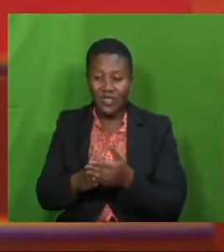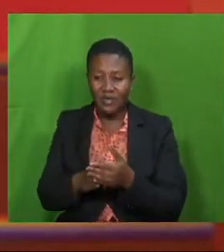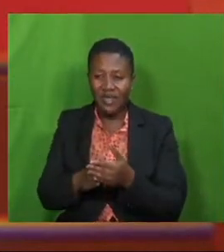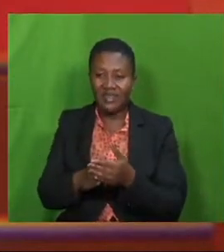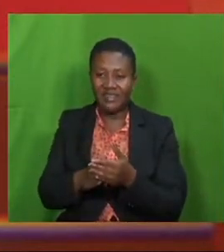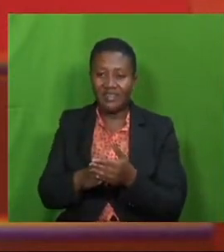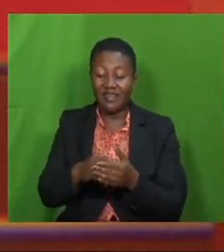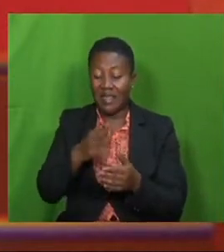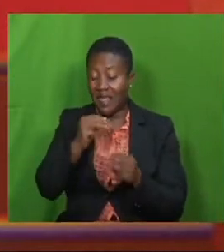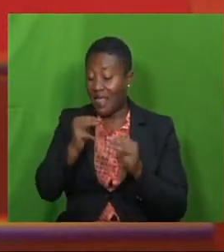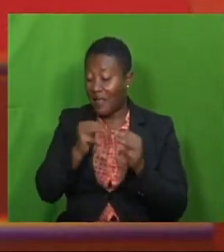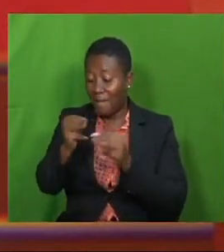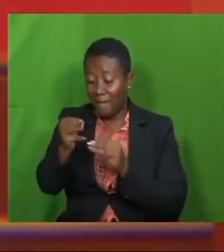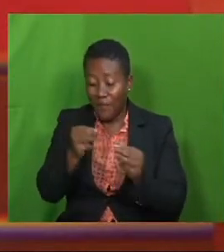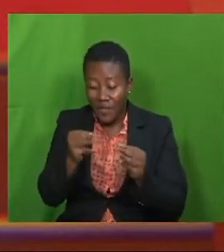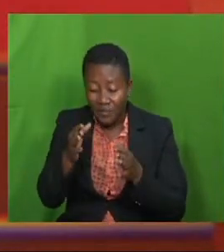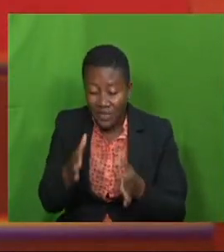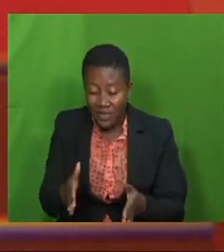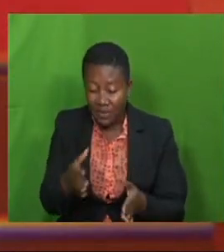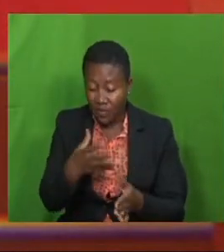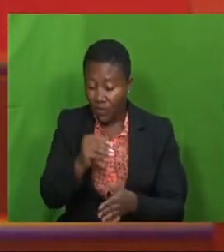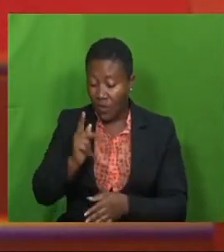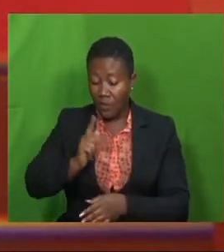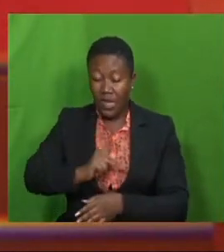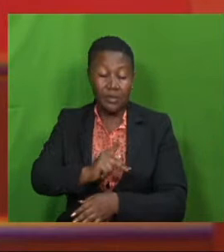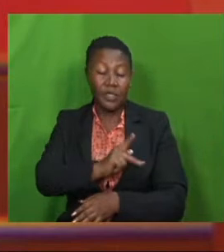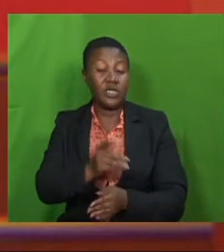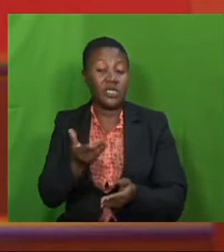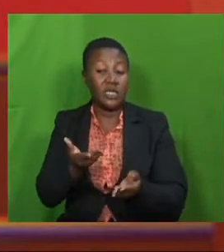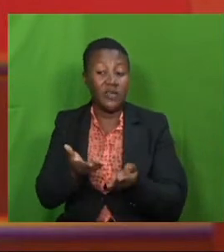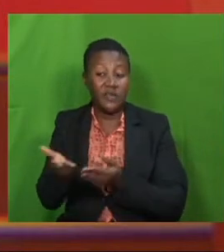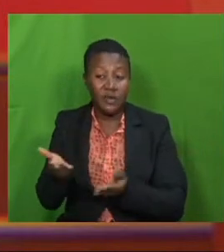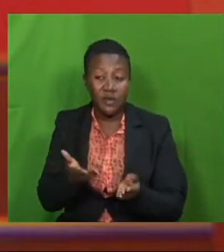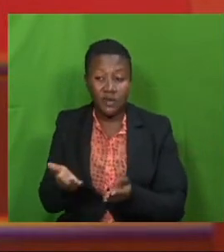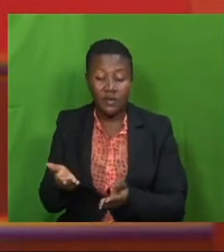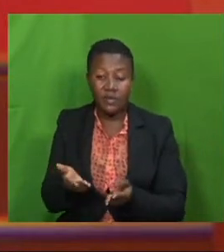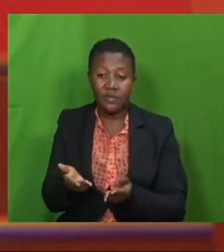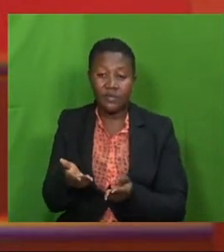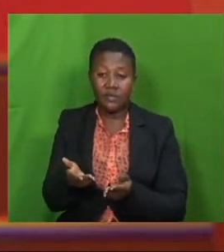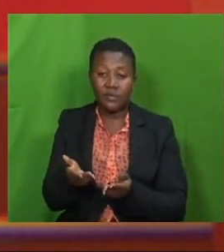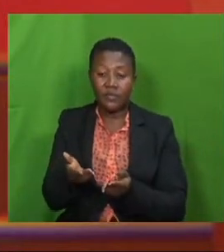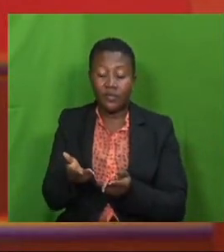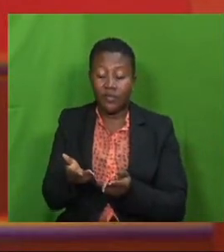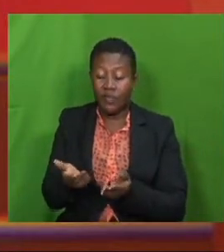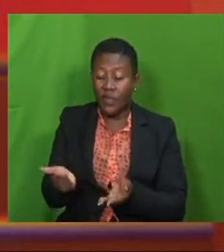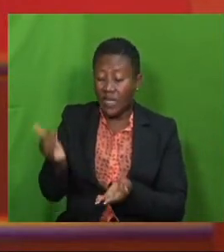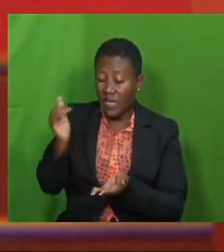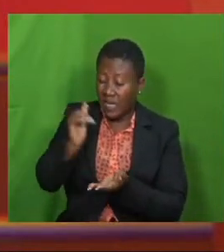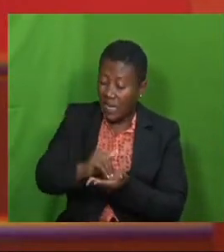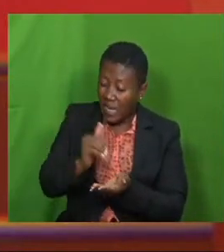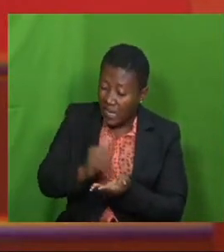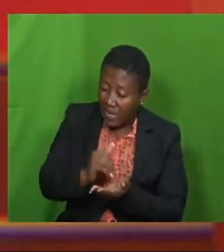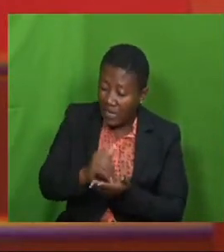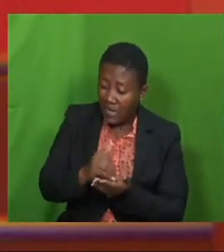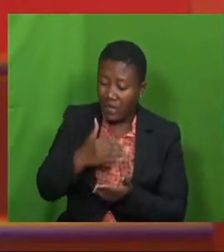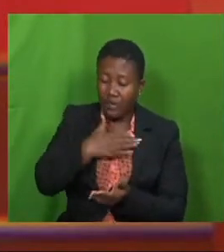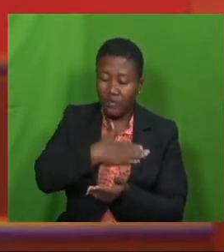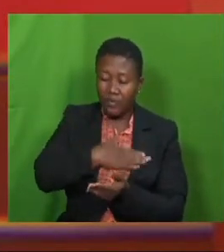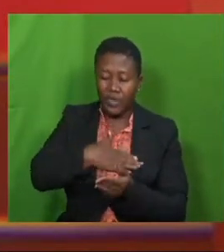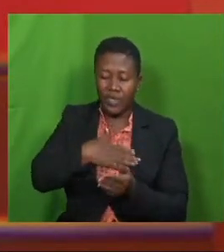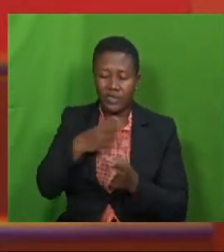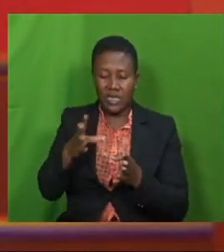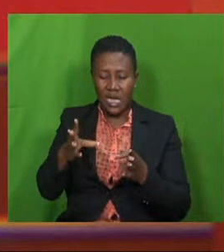the management of the parliamentary service, do once again accept my